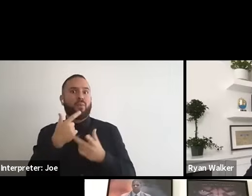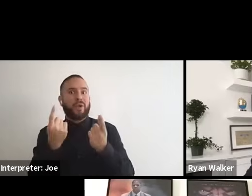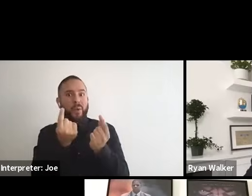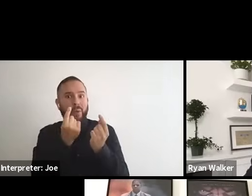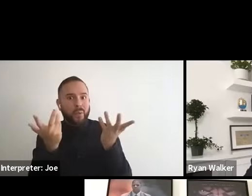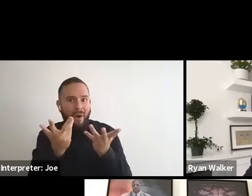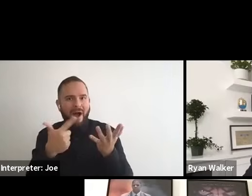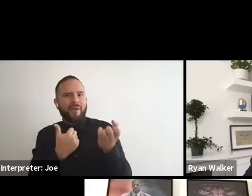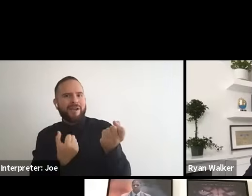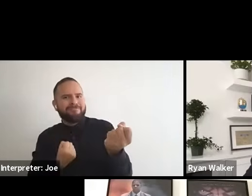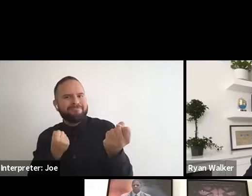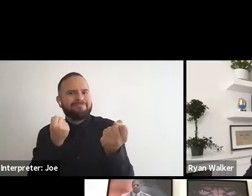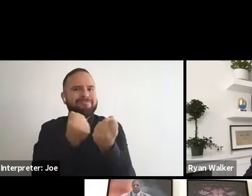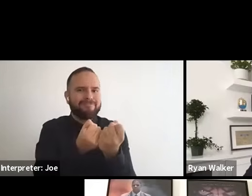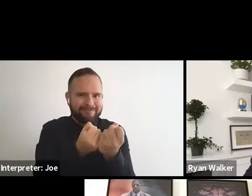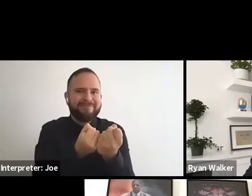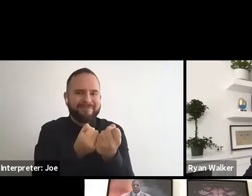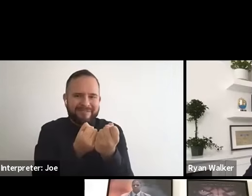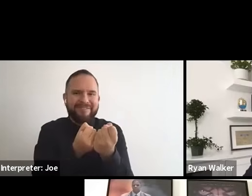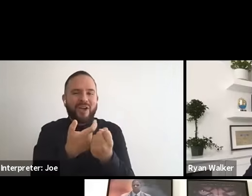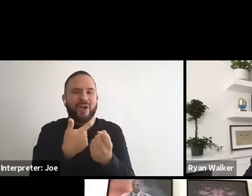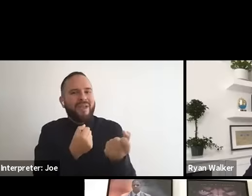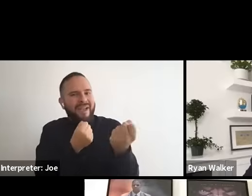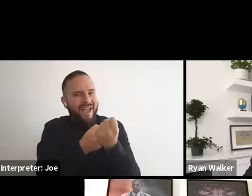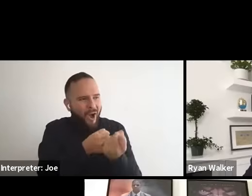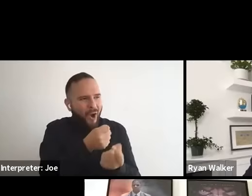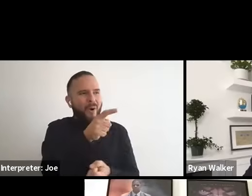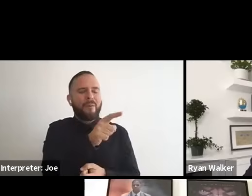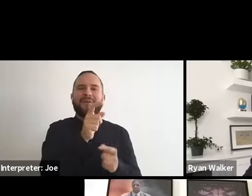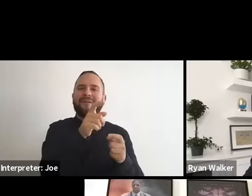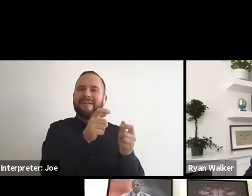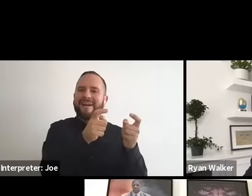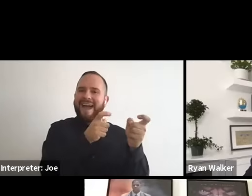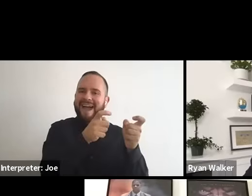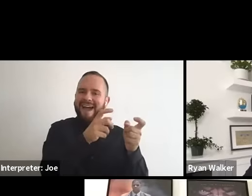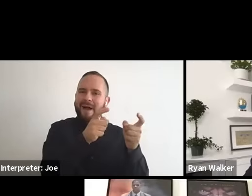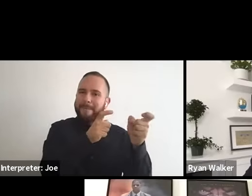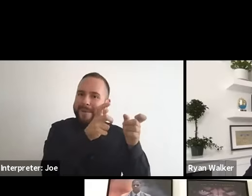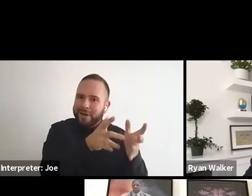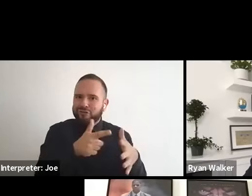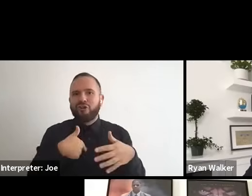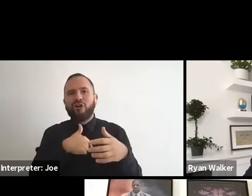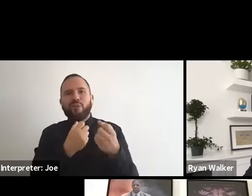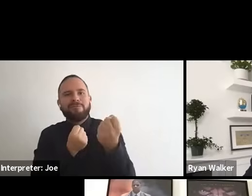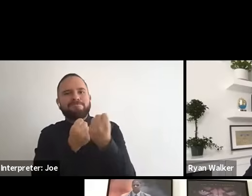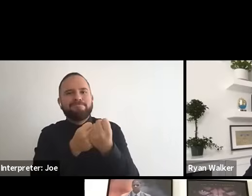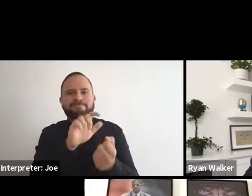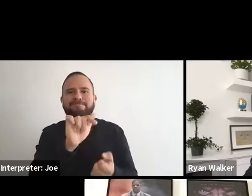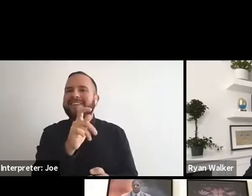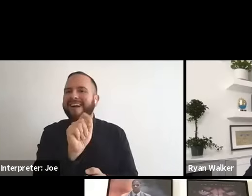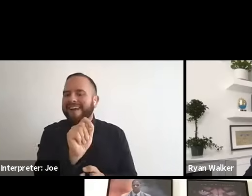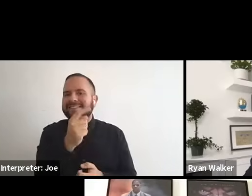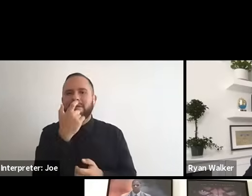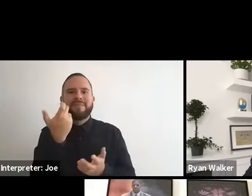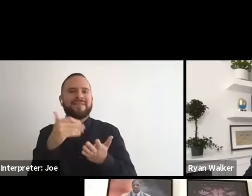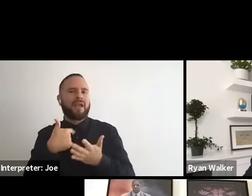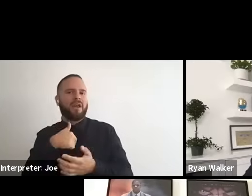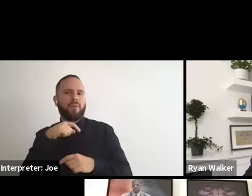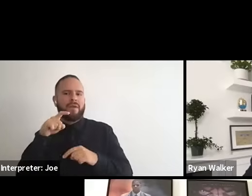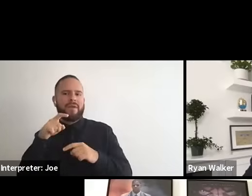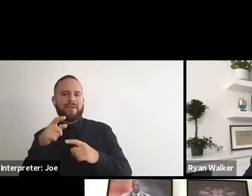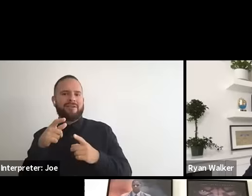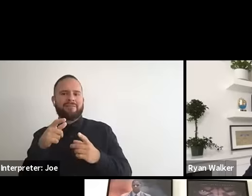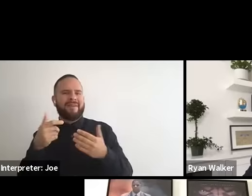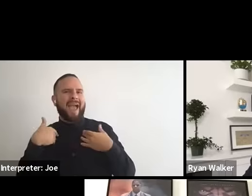as an asset to the agent or manager, because there's a lot that we can do in terms of public perception, and also targeting